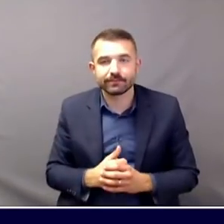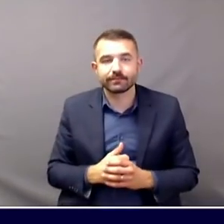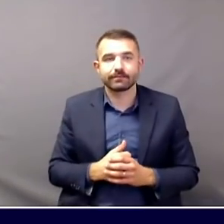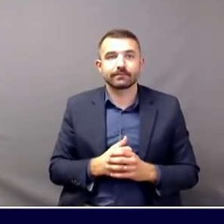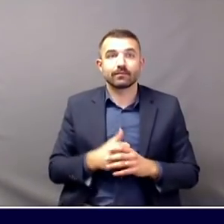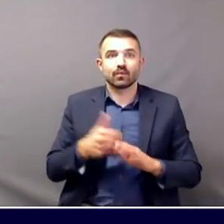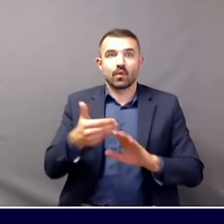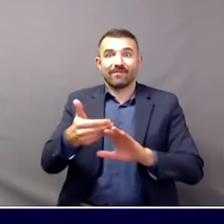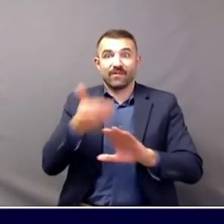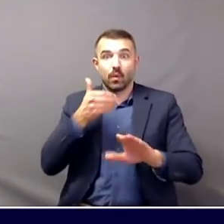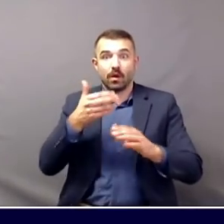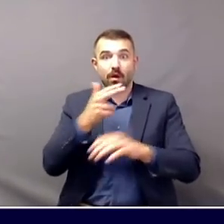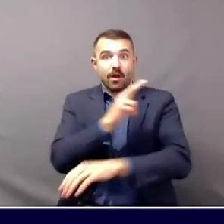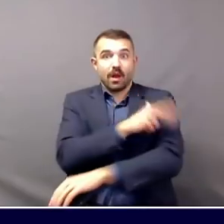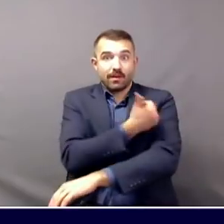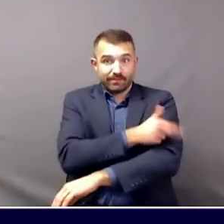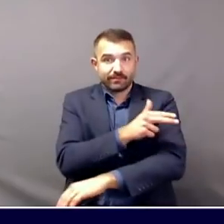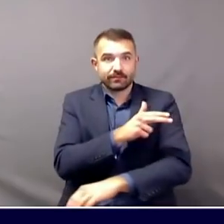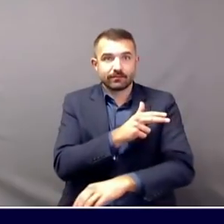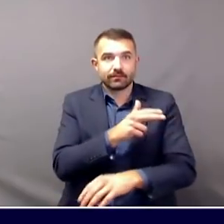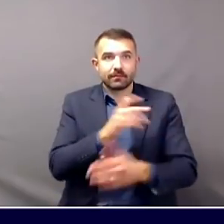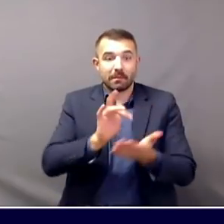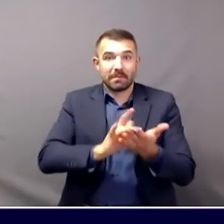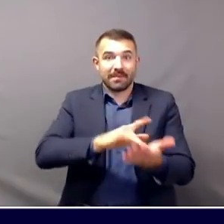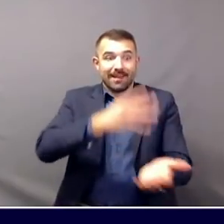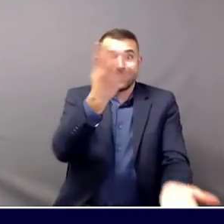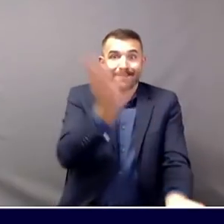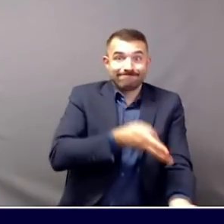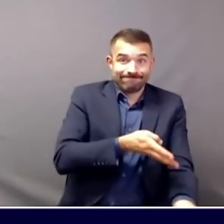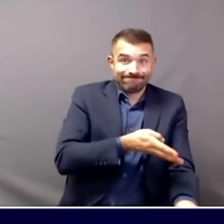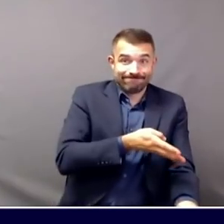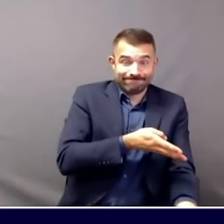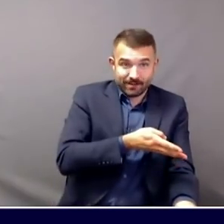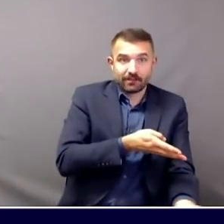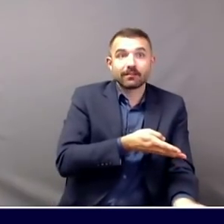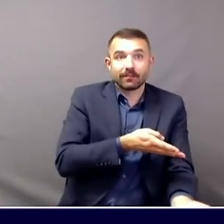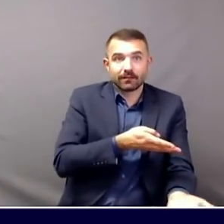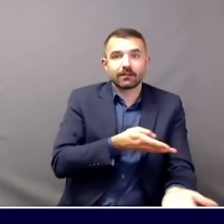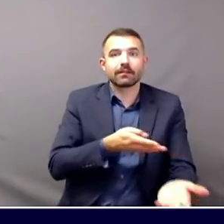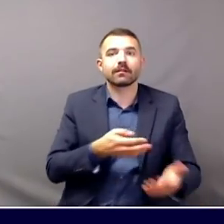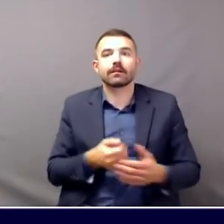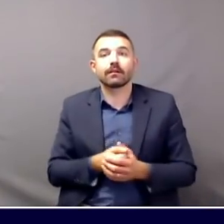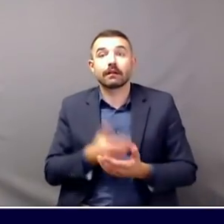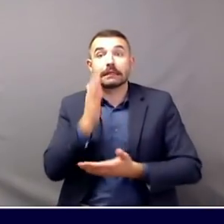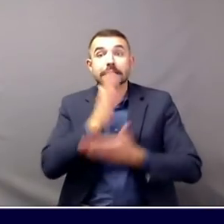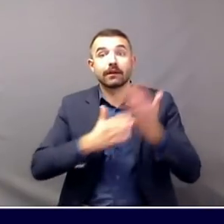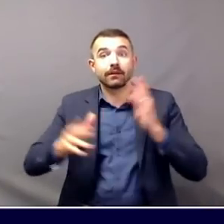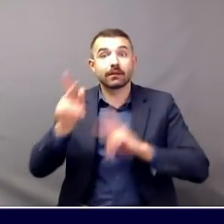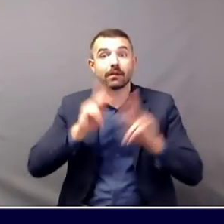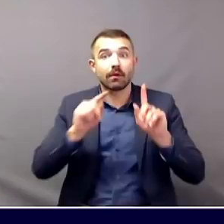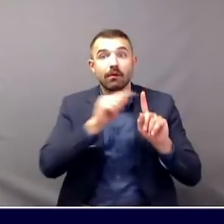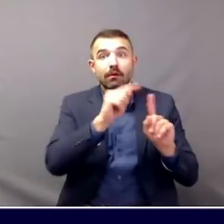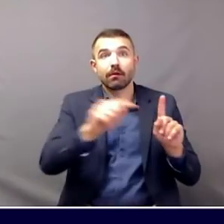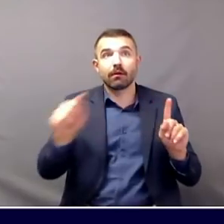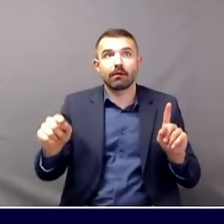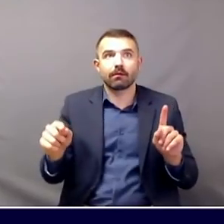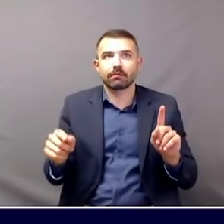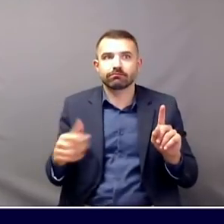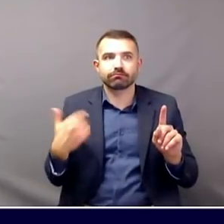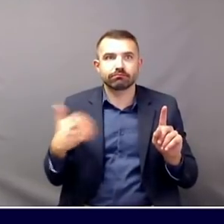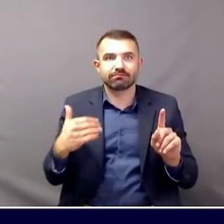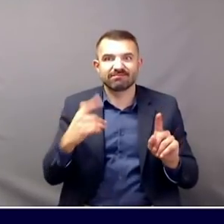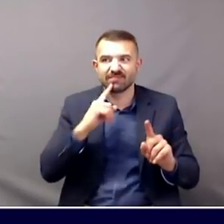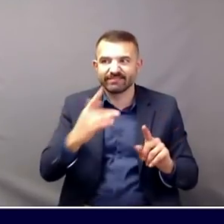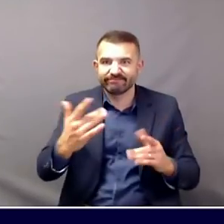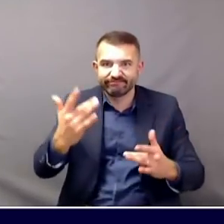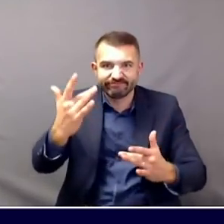you want to use it in that middle group of patients. There's a certain group of patients who are very ill. When a clinician first sees them, they're